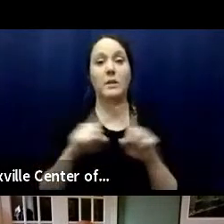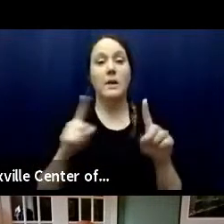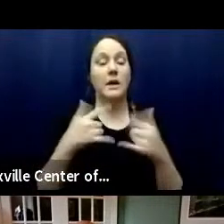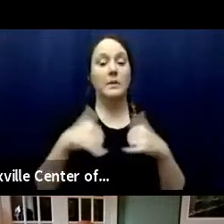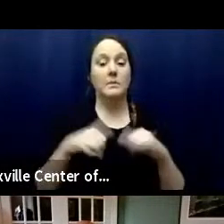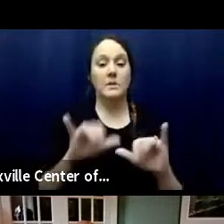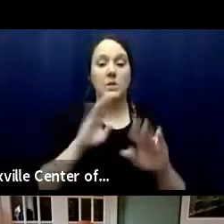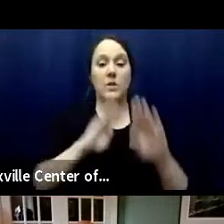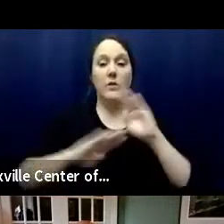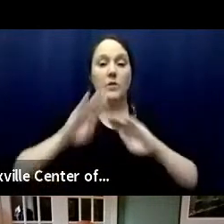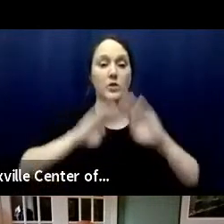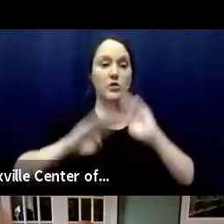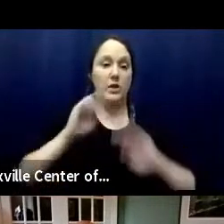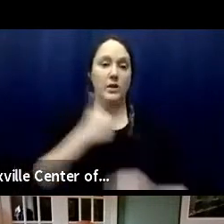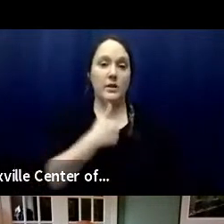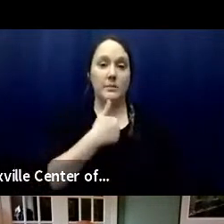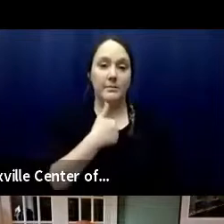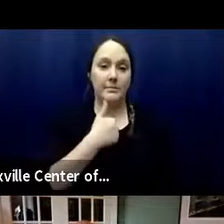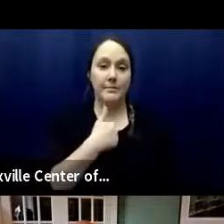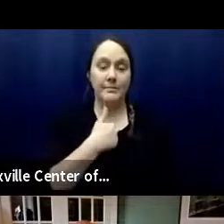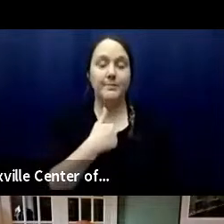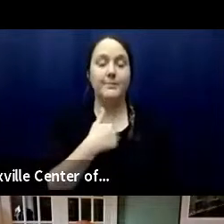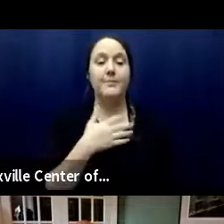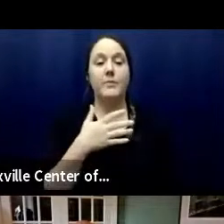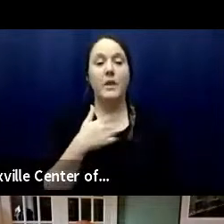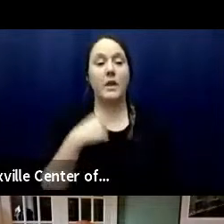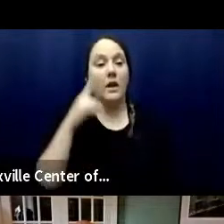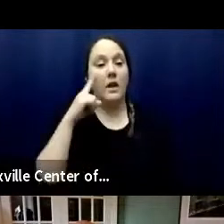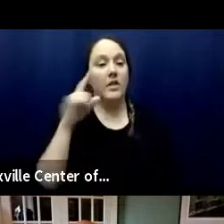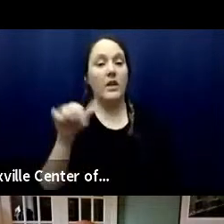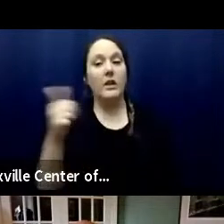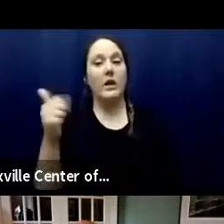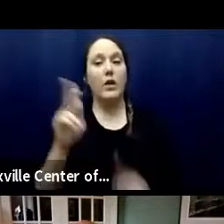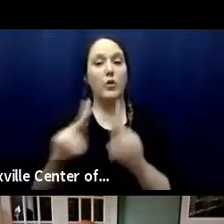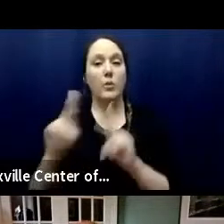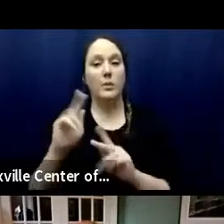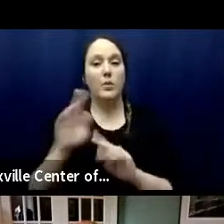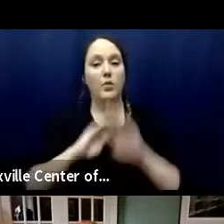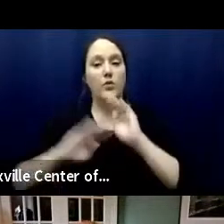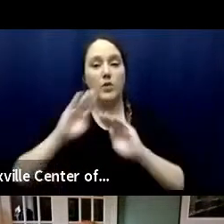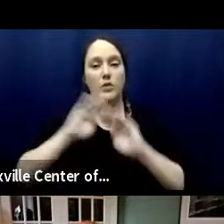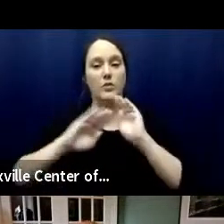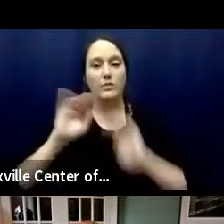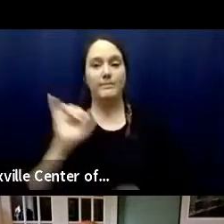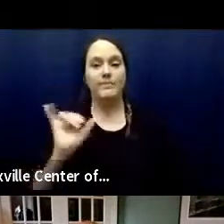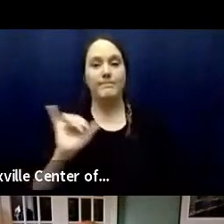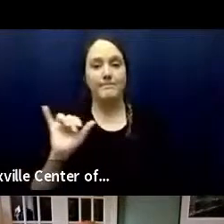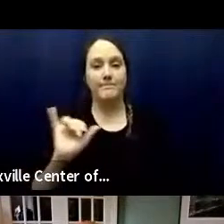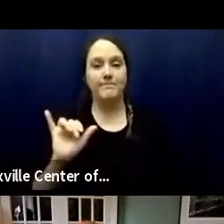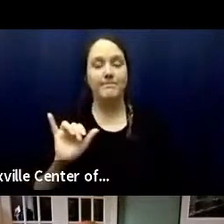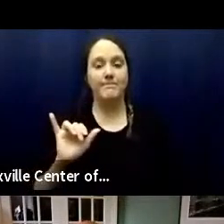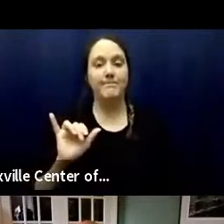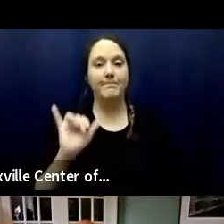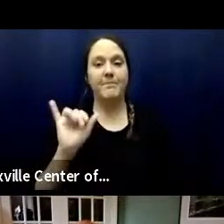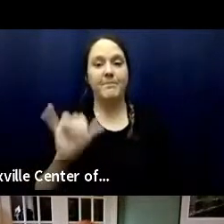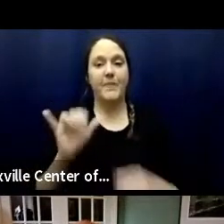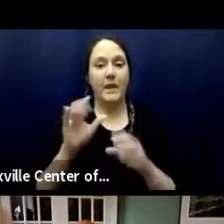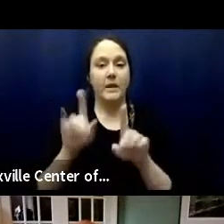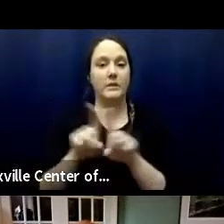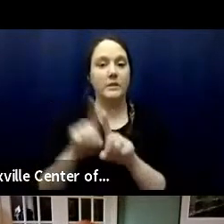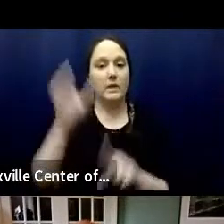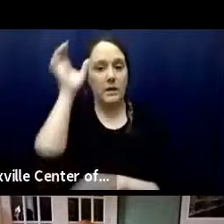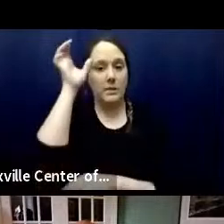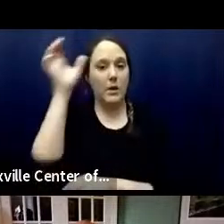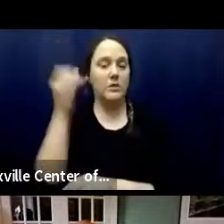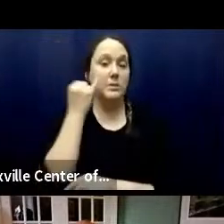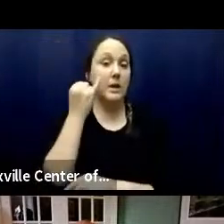frustrated personally by this, and I think others are expressing that same concept. I think if you try